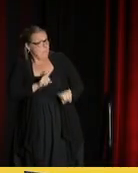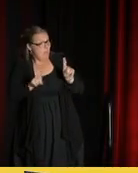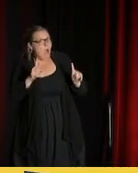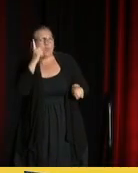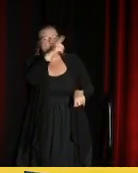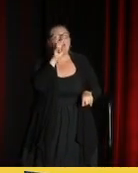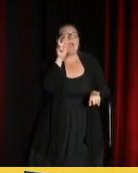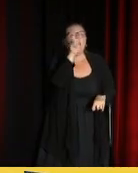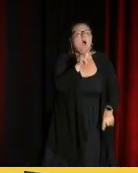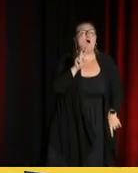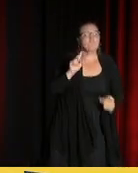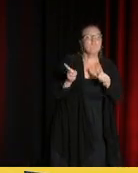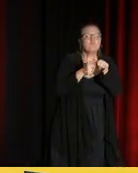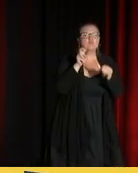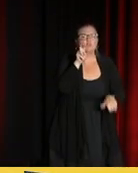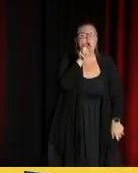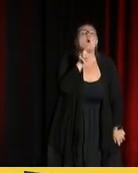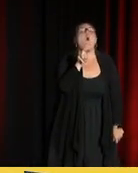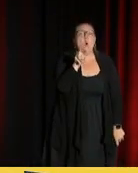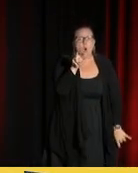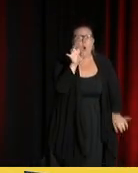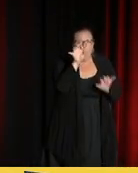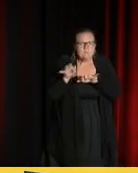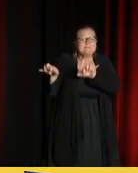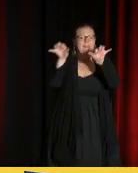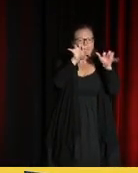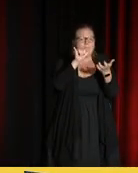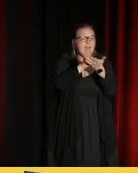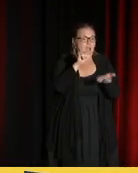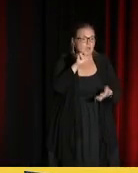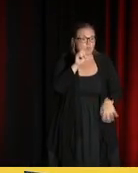they? Or we could do this.